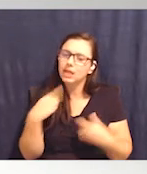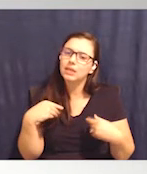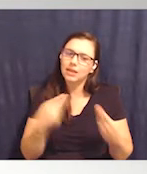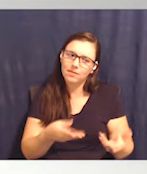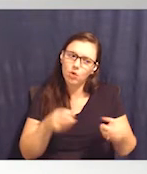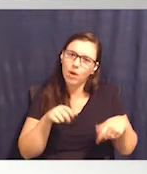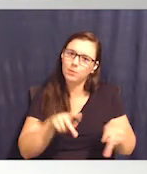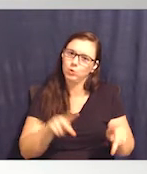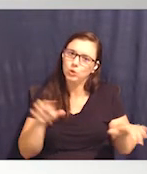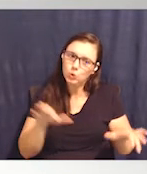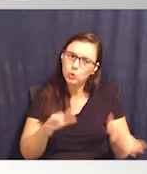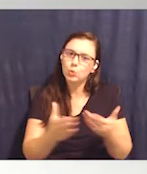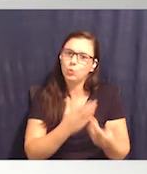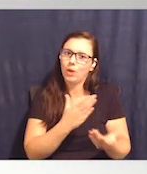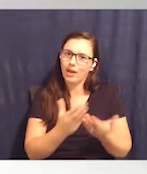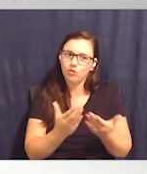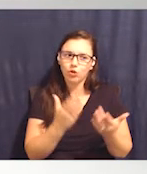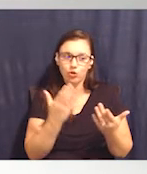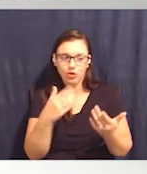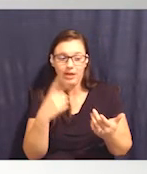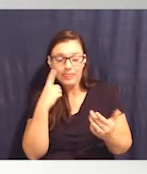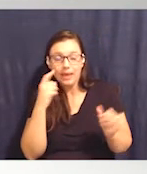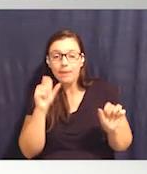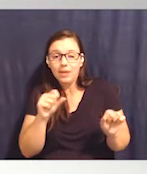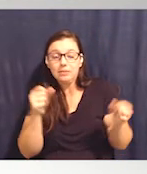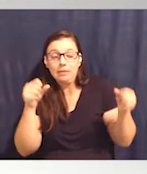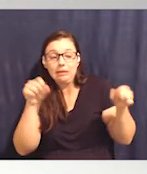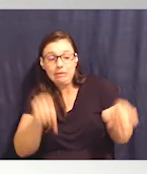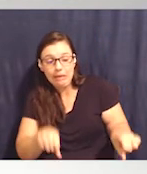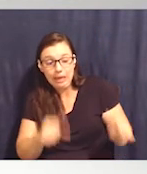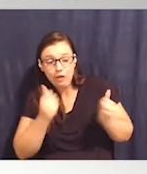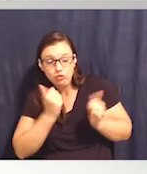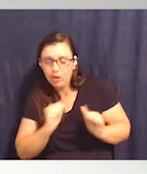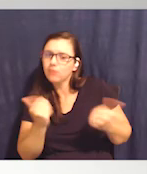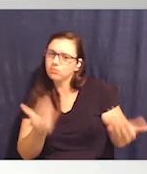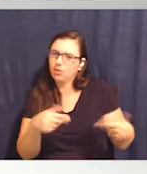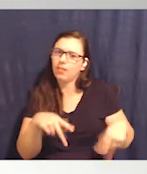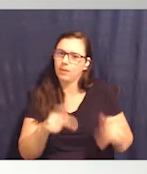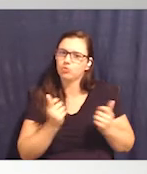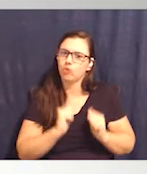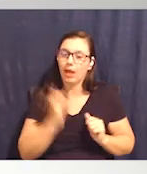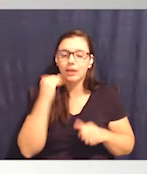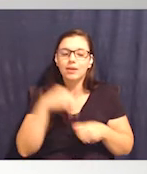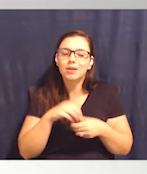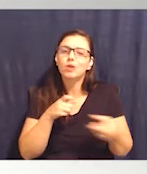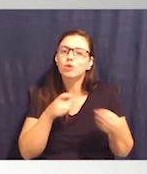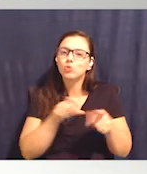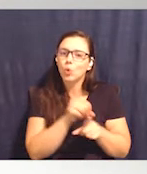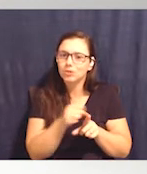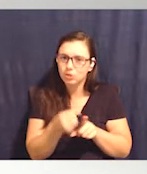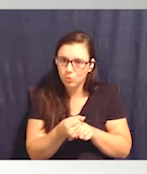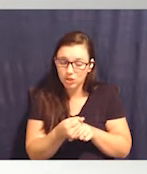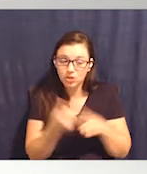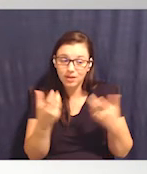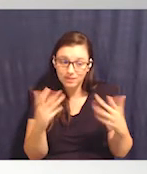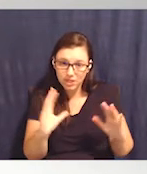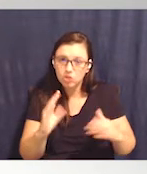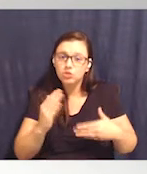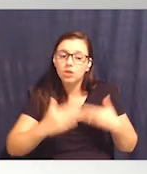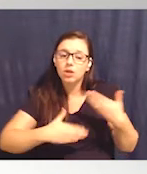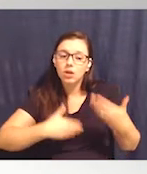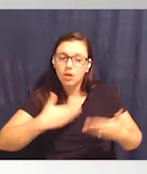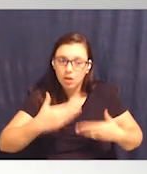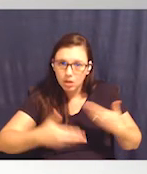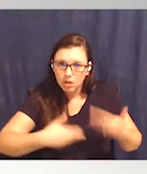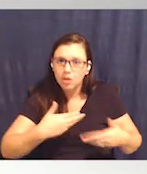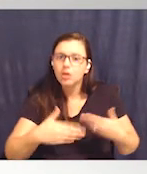you believe they possibly can in a controlled situation, and then go from there. Find